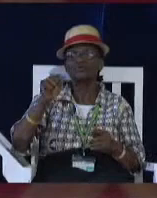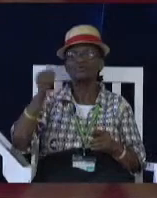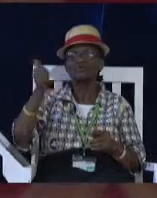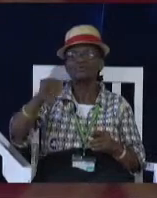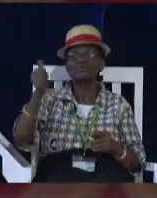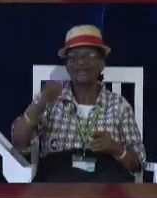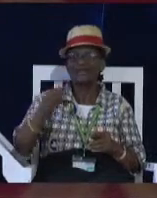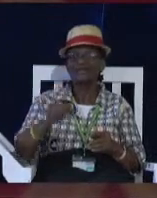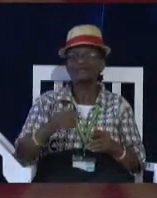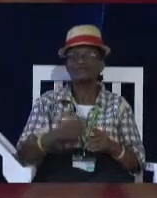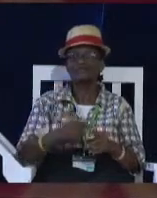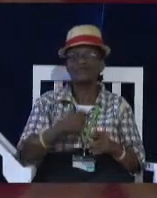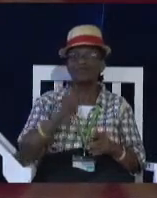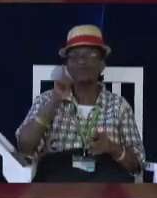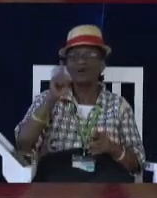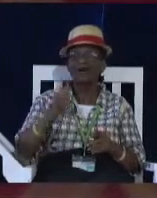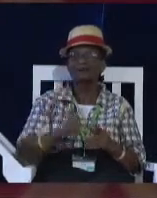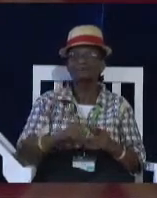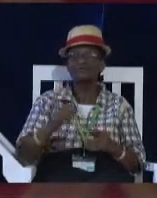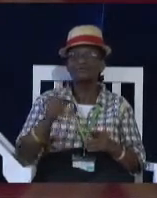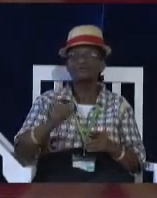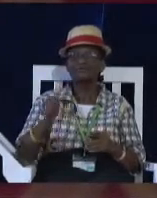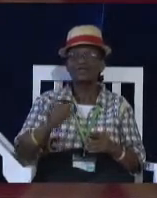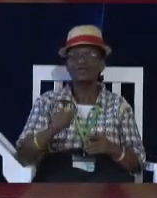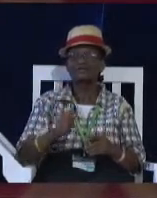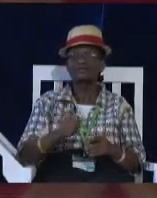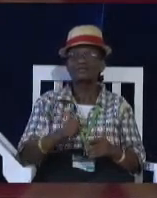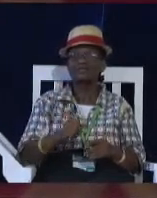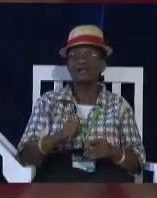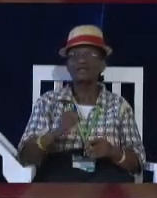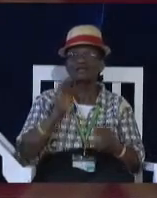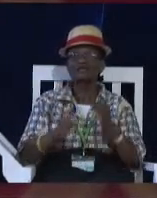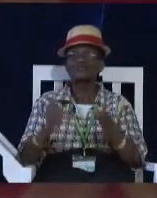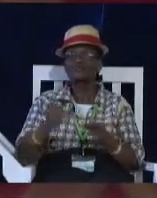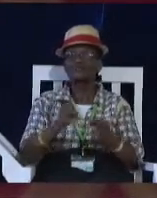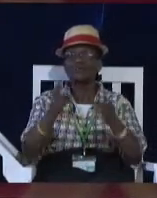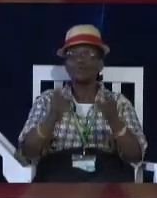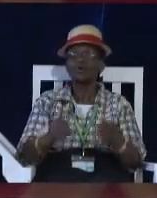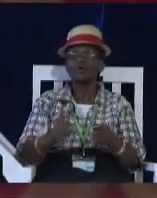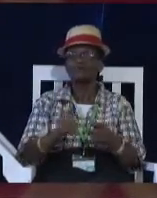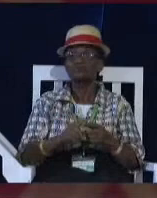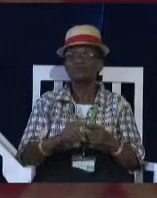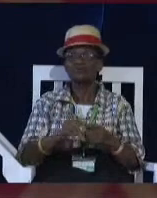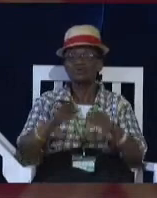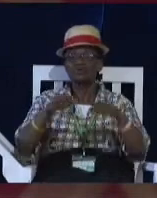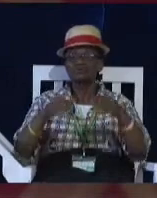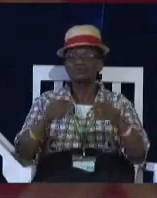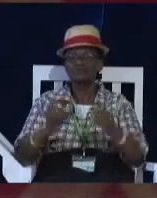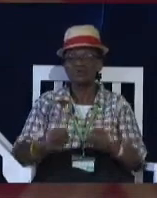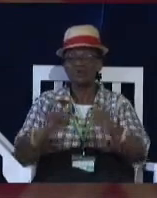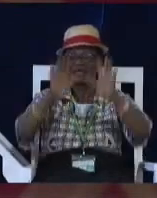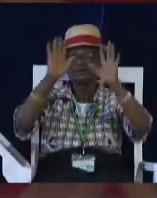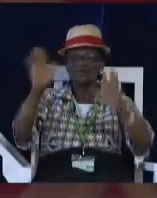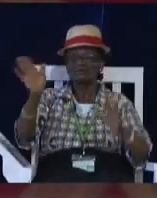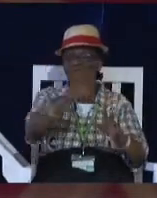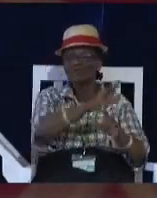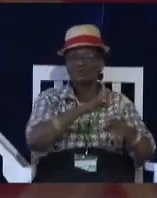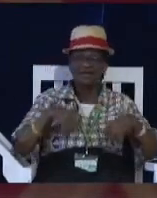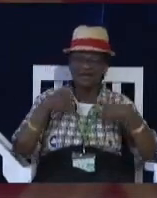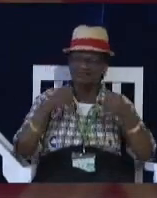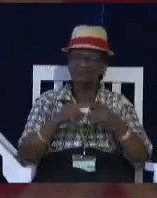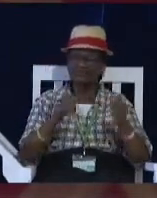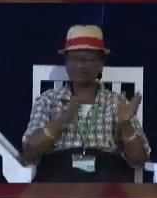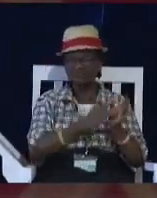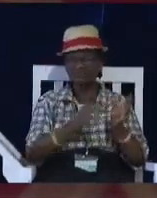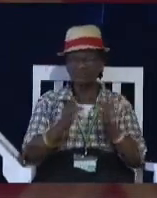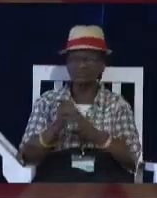If you want to give your life to Jesus Christ, come and stand before the altar. before I count 10.